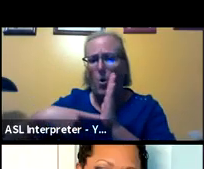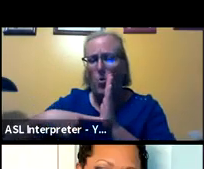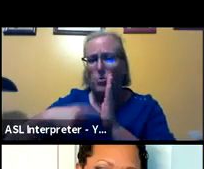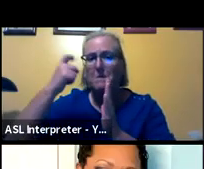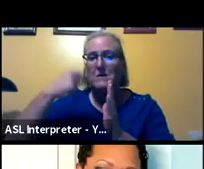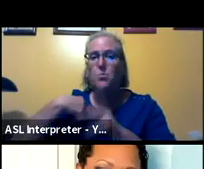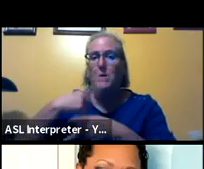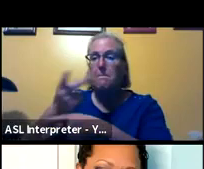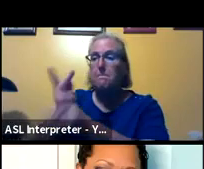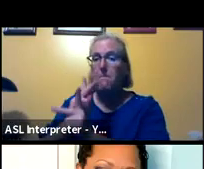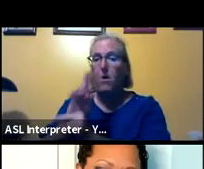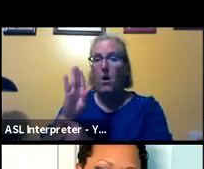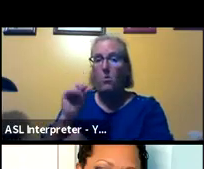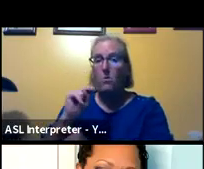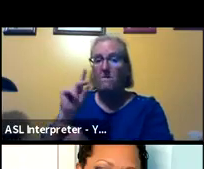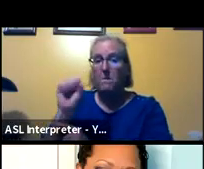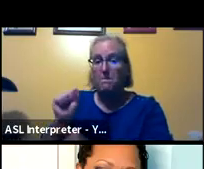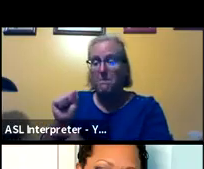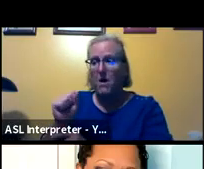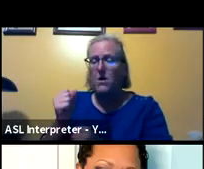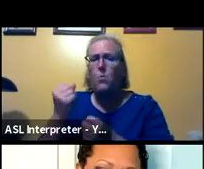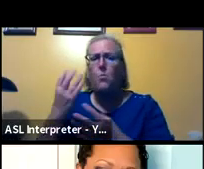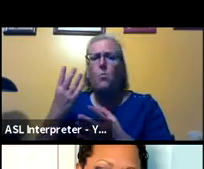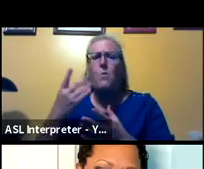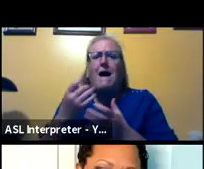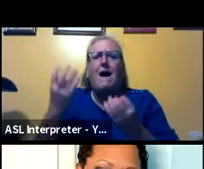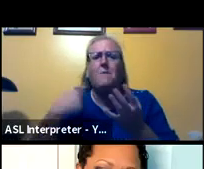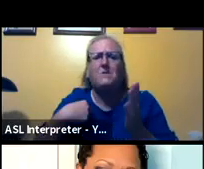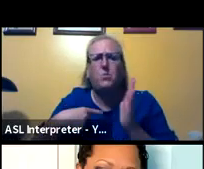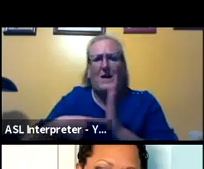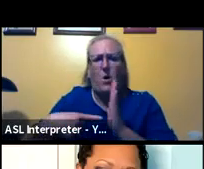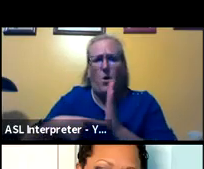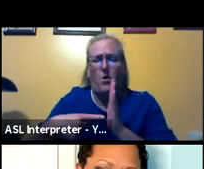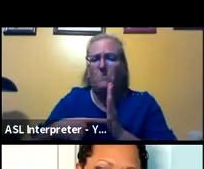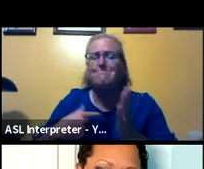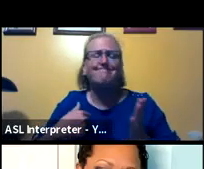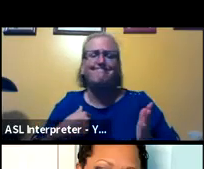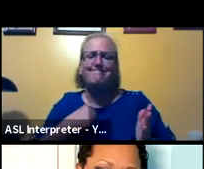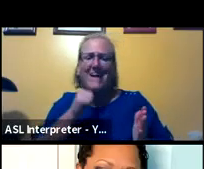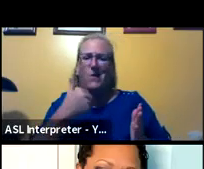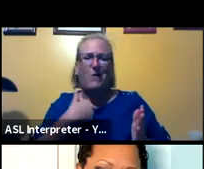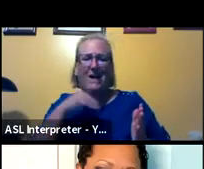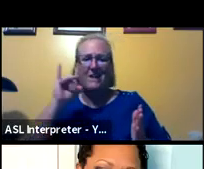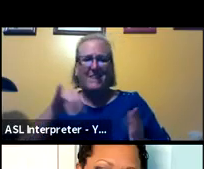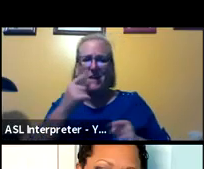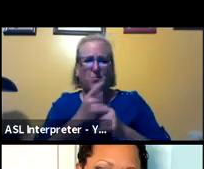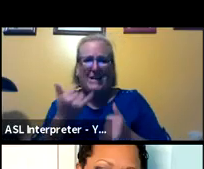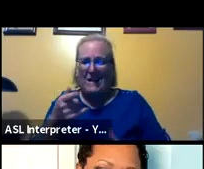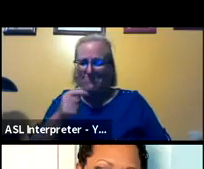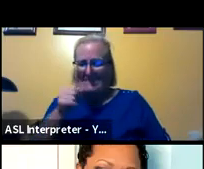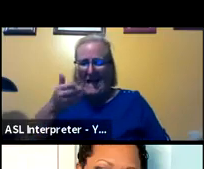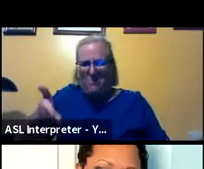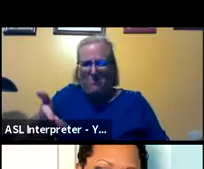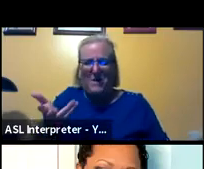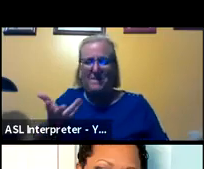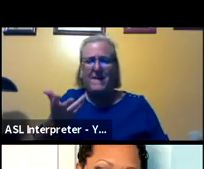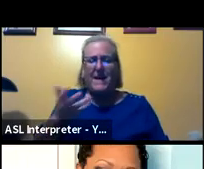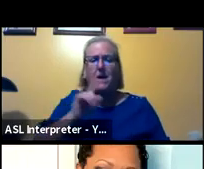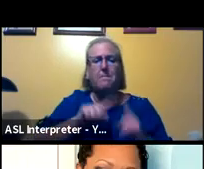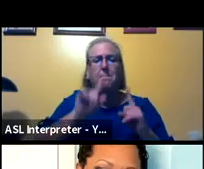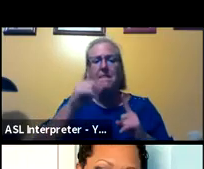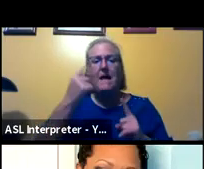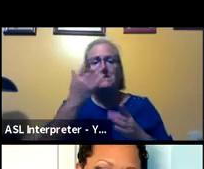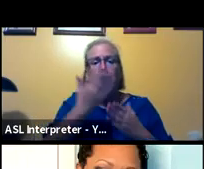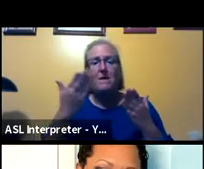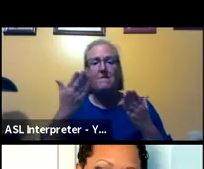from bonds. Oh, the amount that's owed, the principal amount, I don't have that right on, on tap. That's one of the things that will